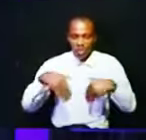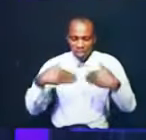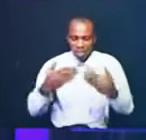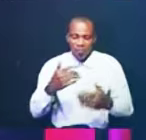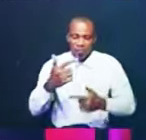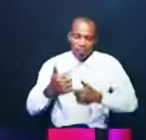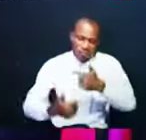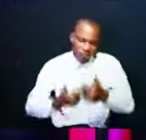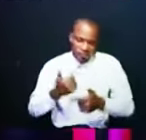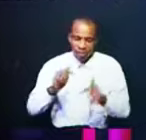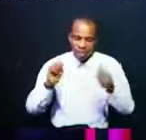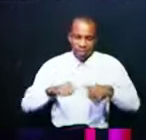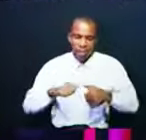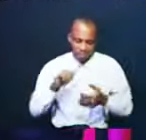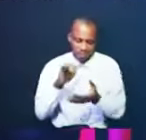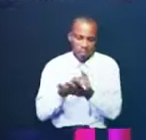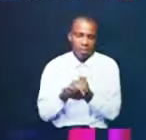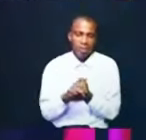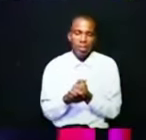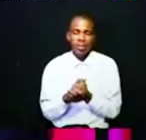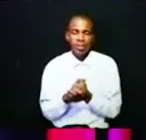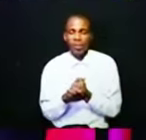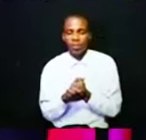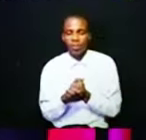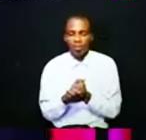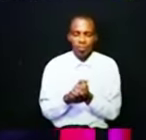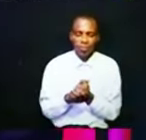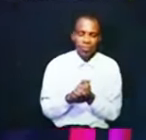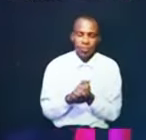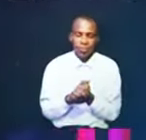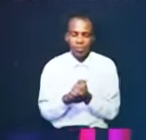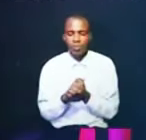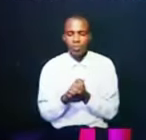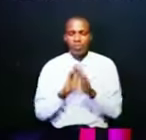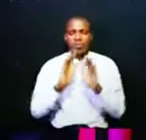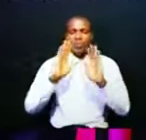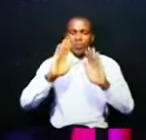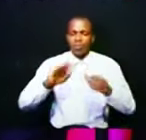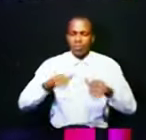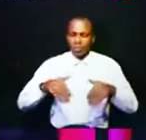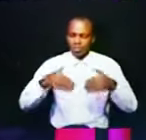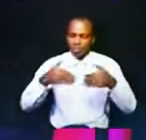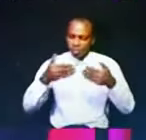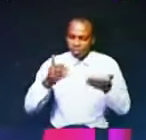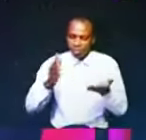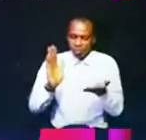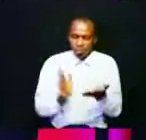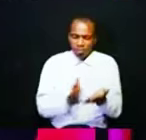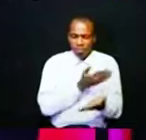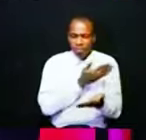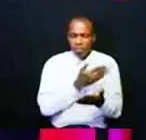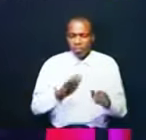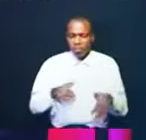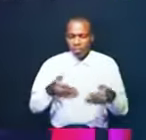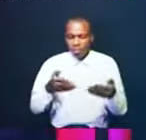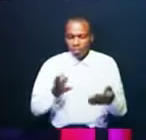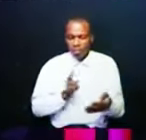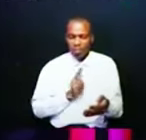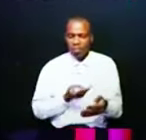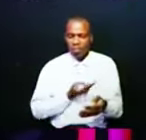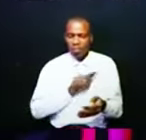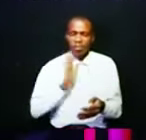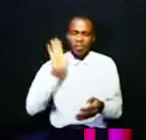yen adom. Ma yen wadom. Give us thy grace,